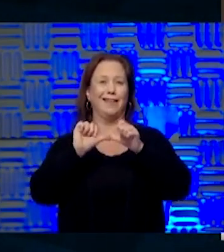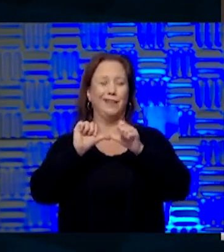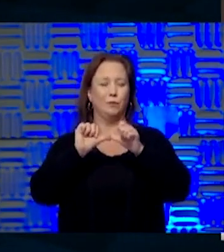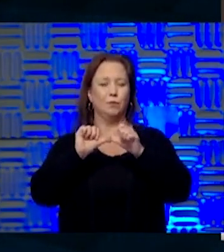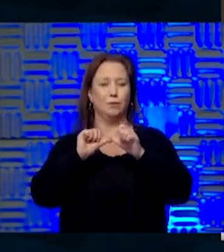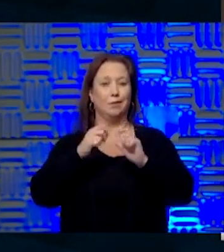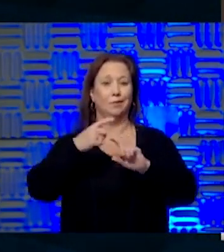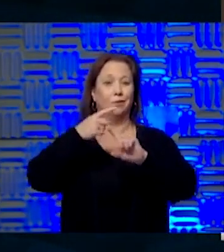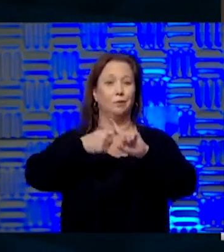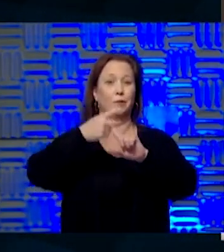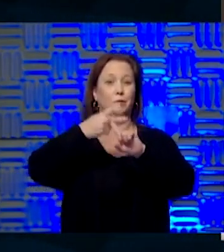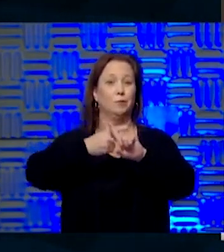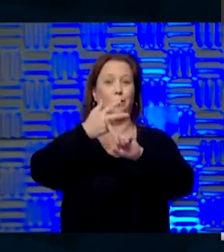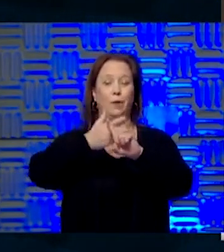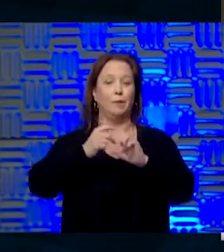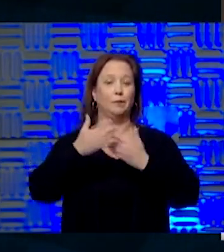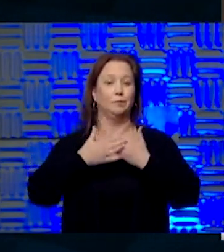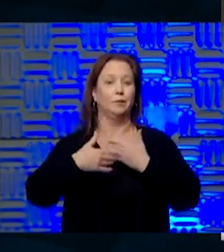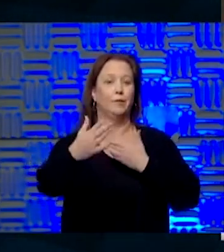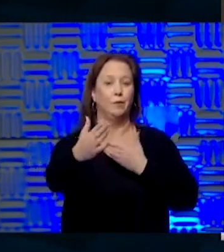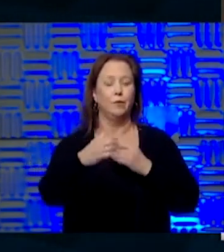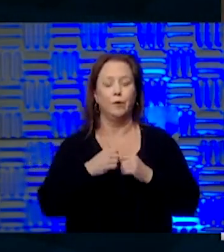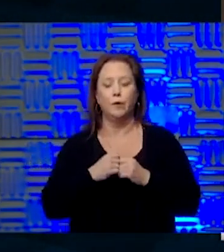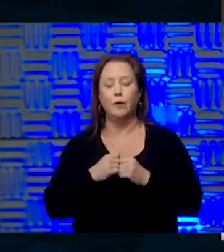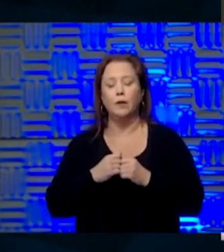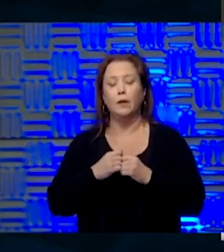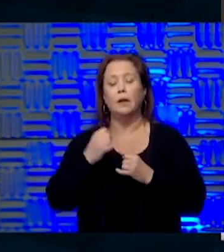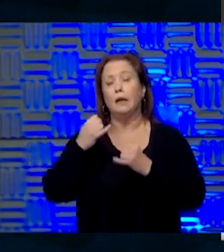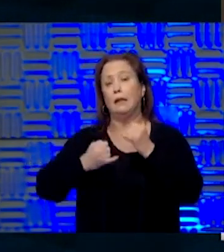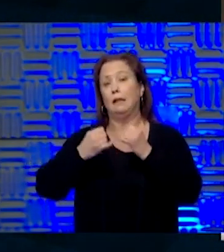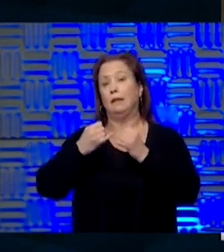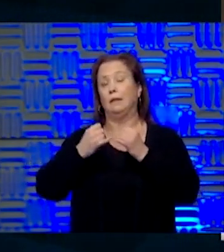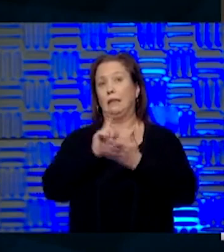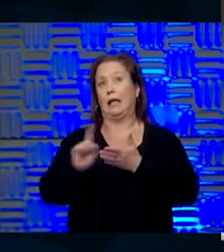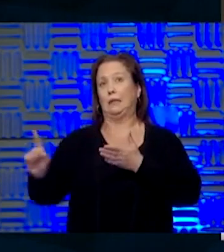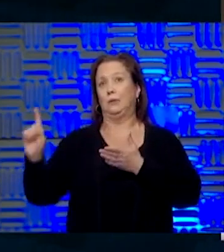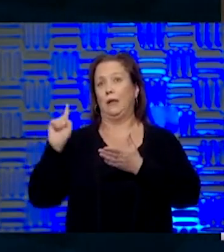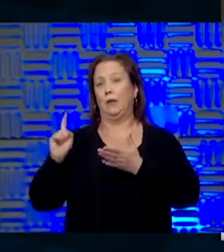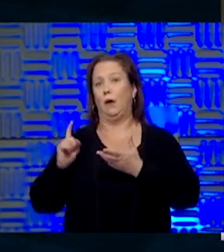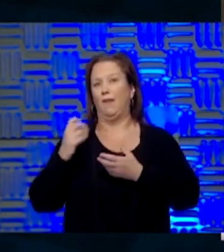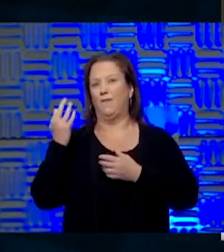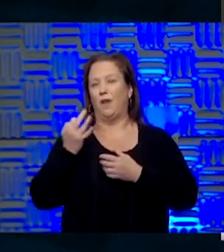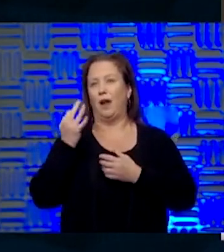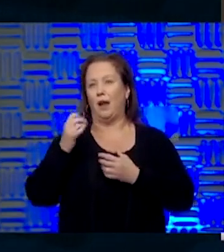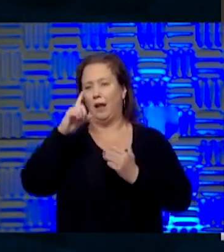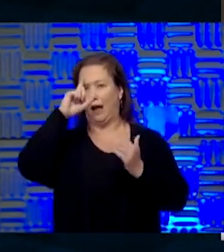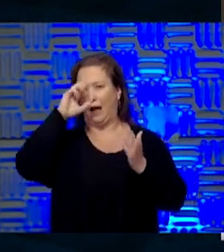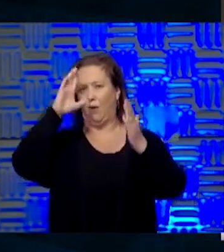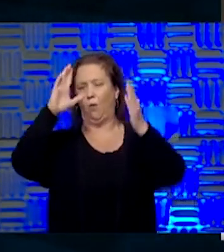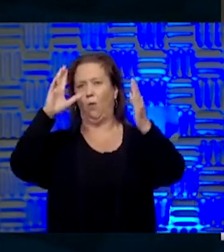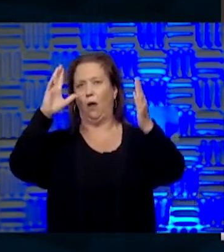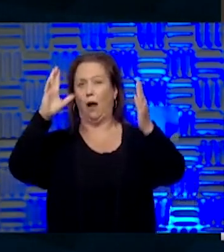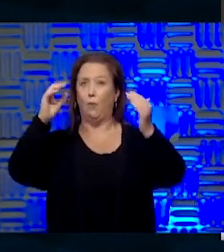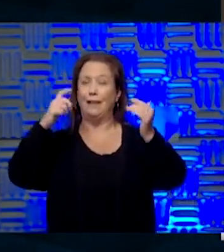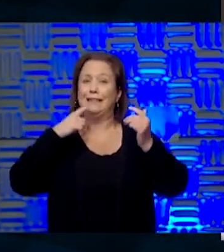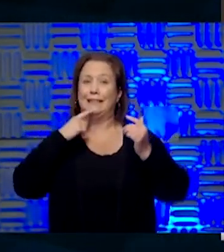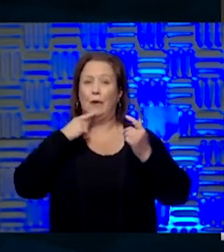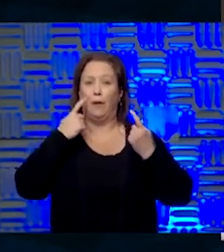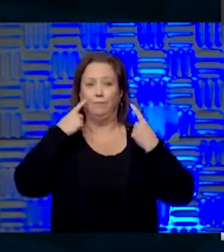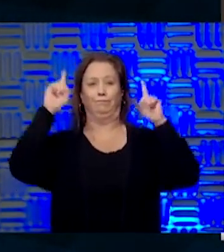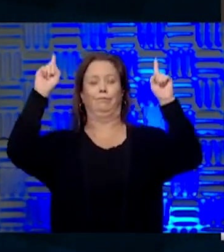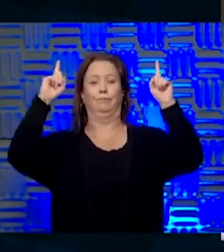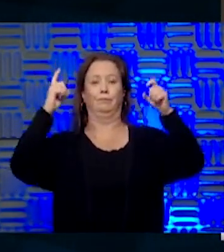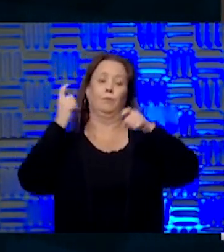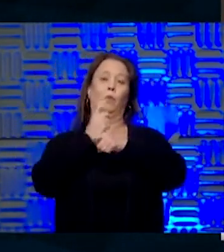ahead. And finally, I would say last week when I was on your show, I'd hoped to be able to indicate we'd had a victory